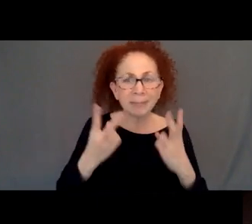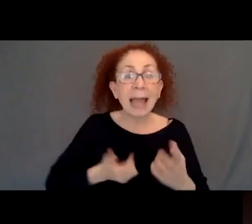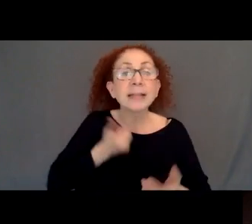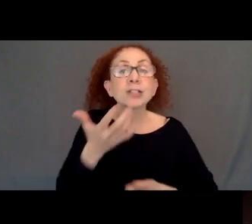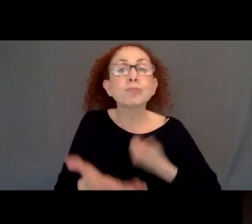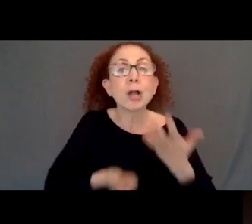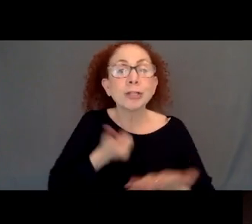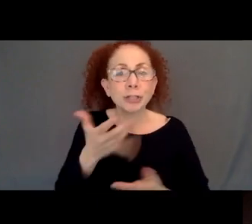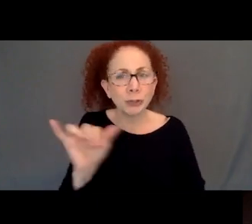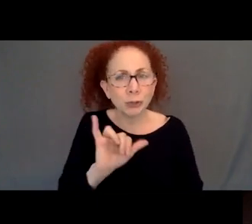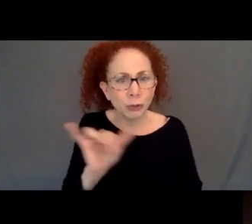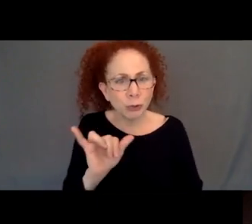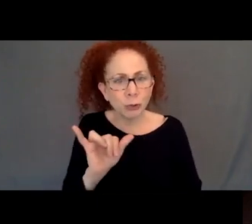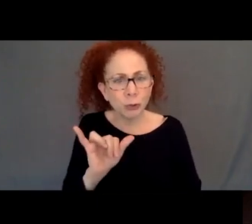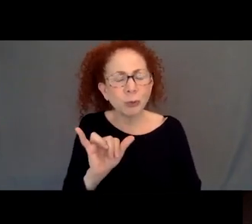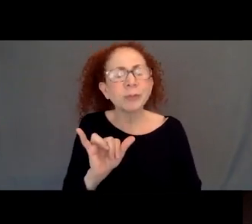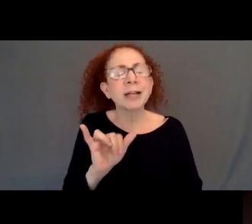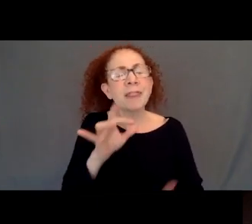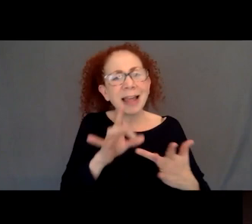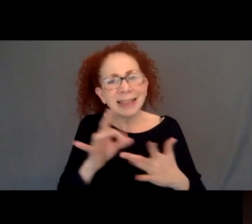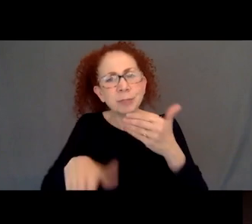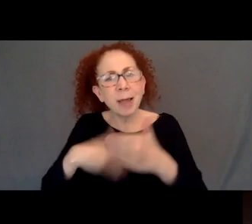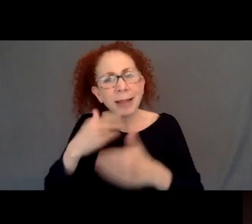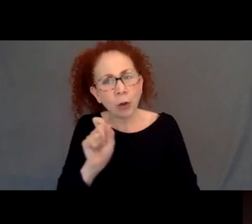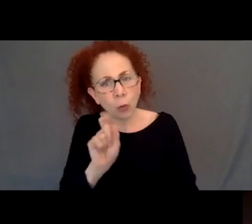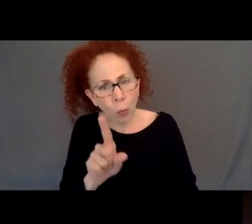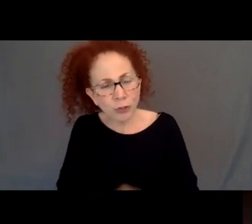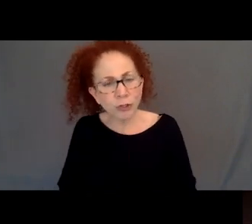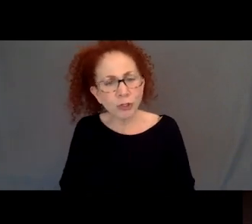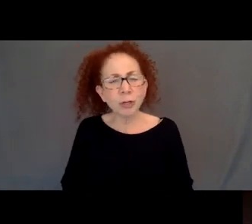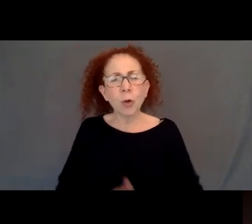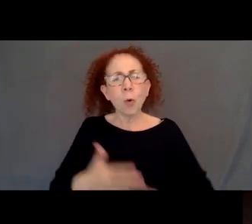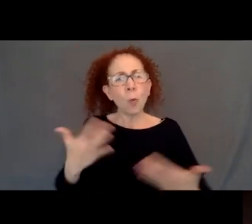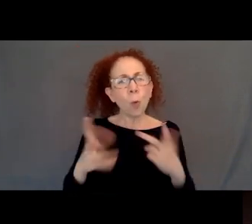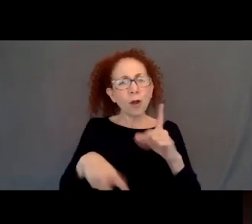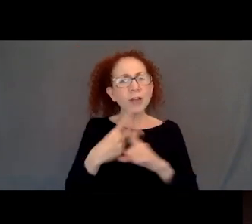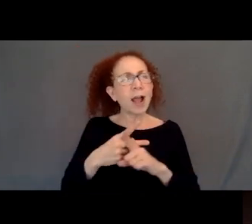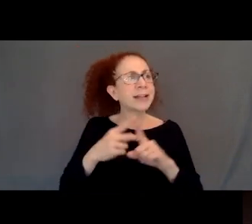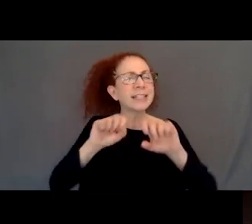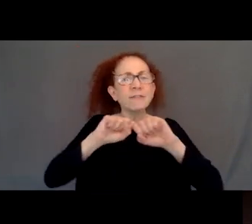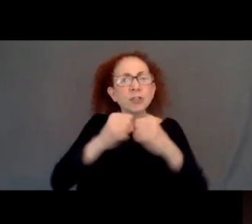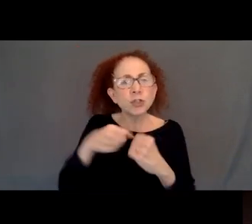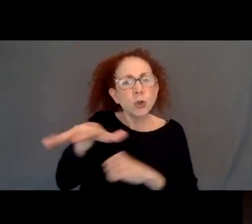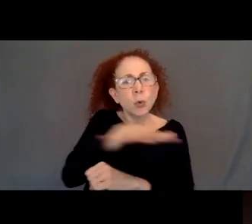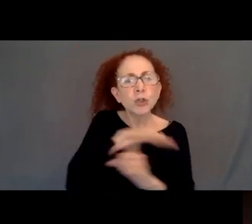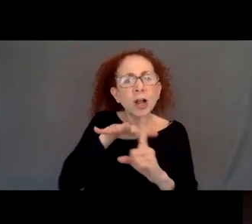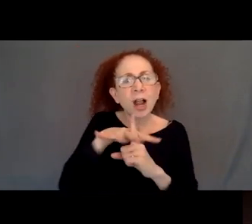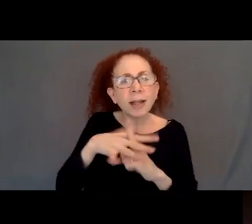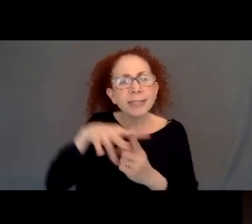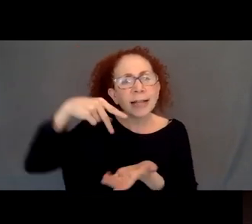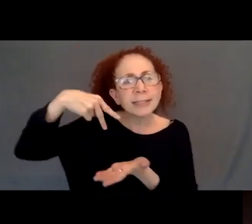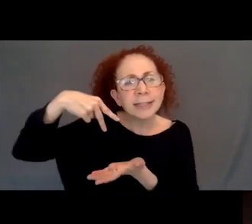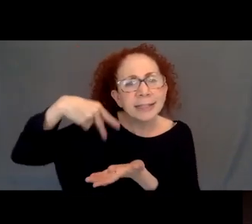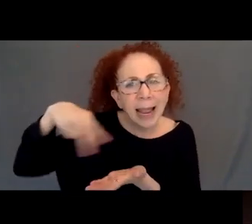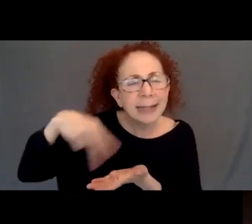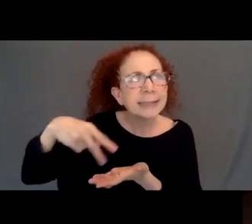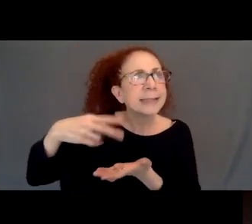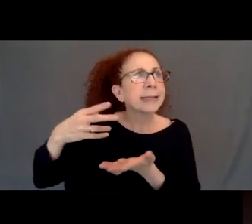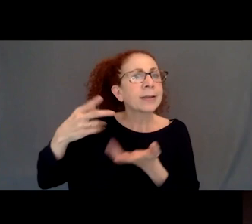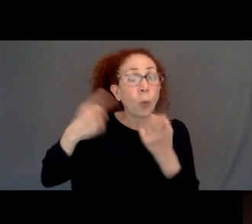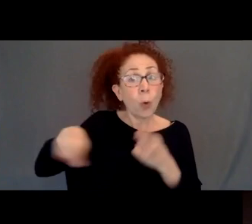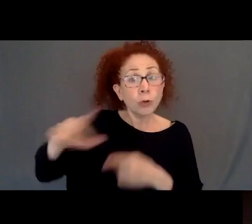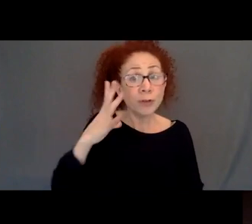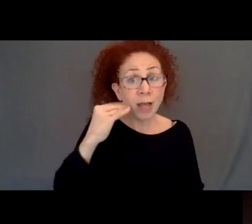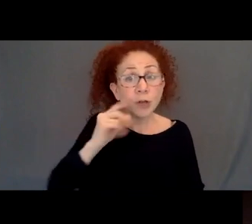expression. And so this leads me to my other question, which is sort of, what are the kinds of social contexts that dancing, whenever we've done